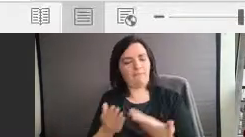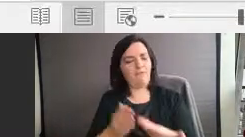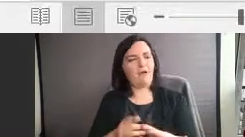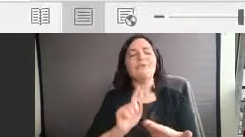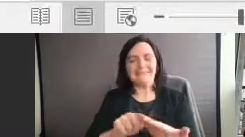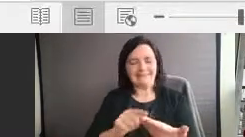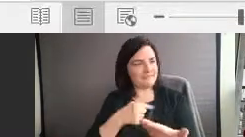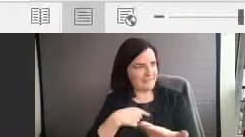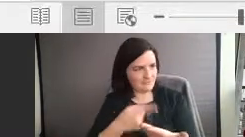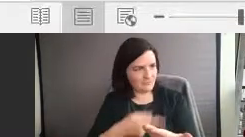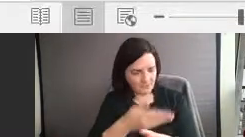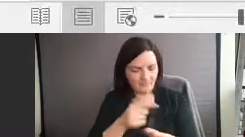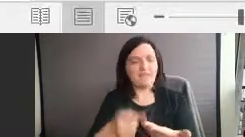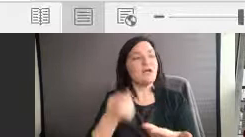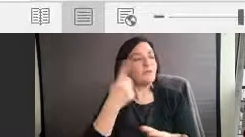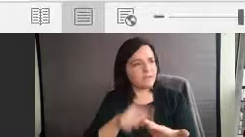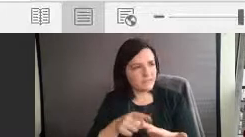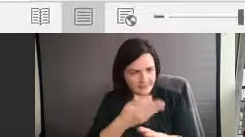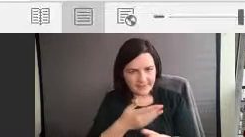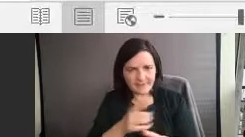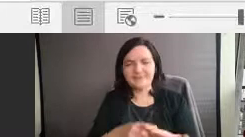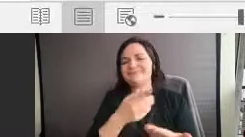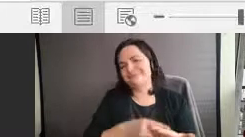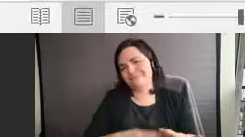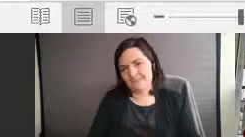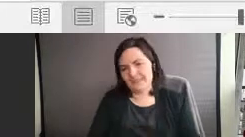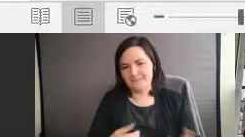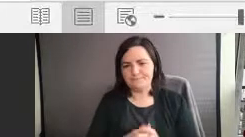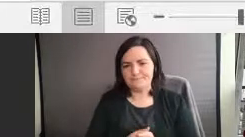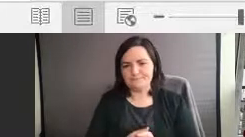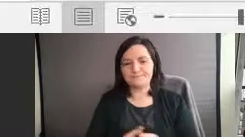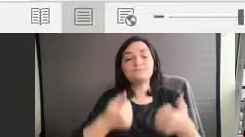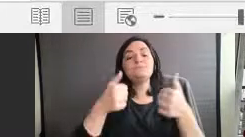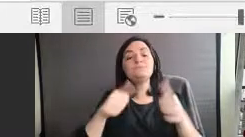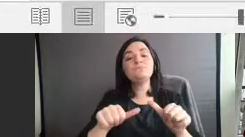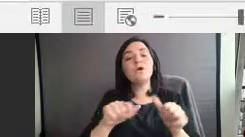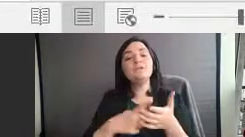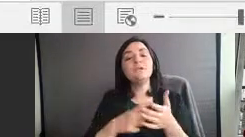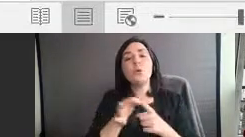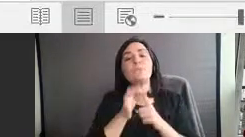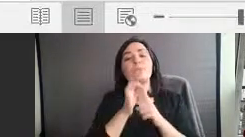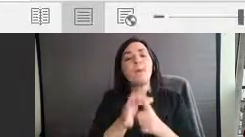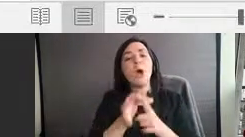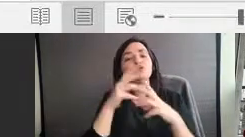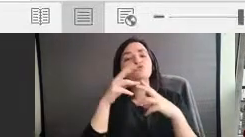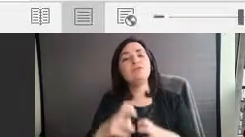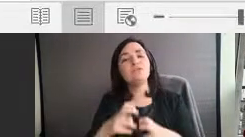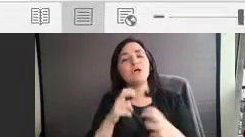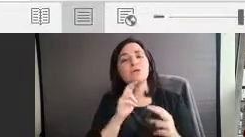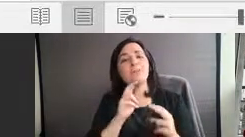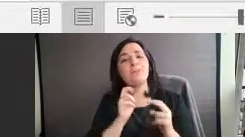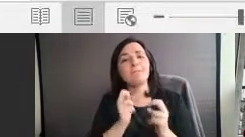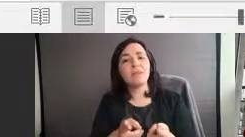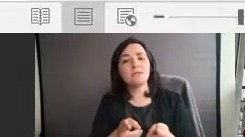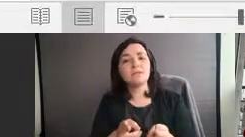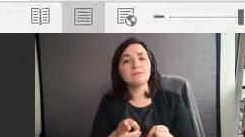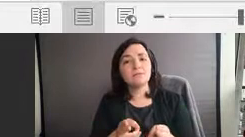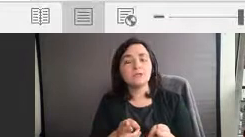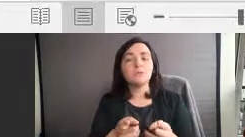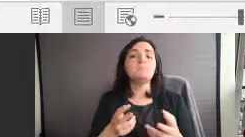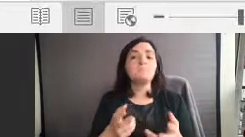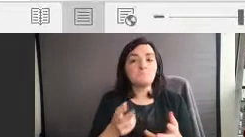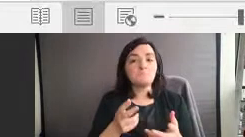Proposed research methods. So I've talked with a number of you already about the idea of carrying out